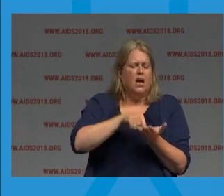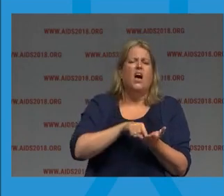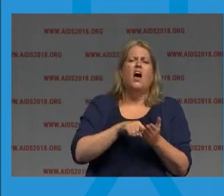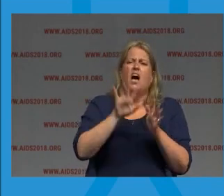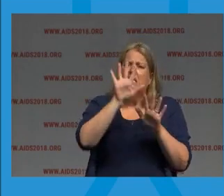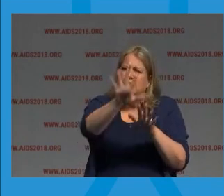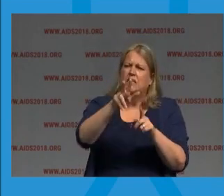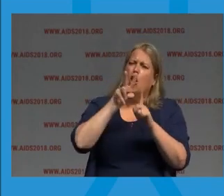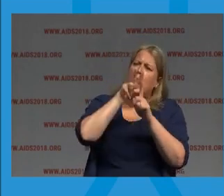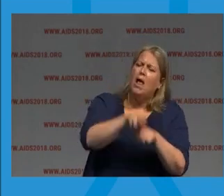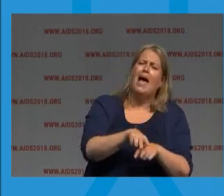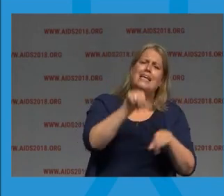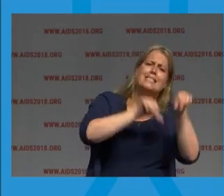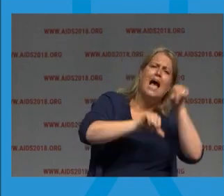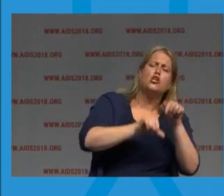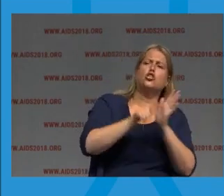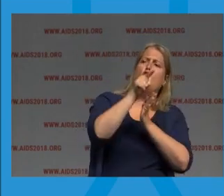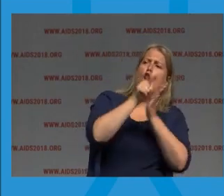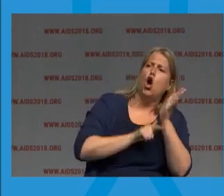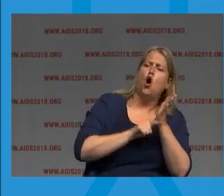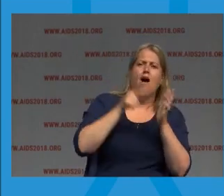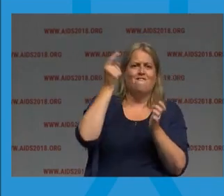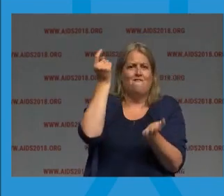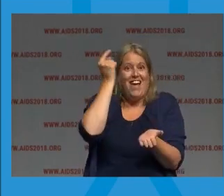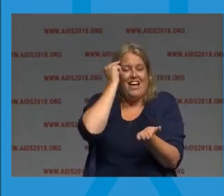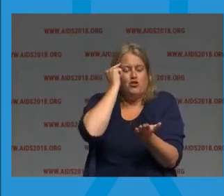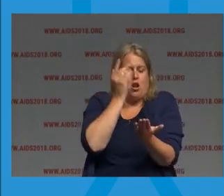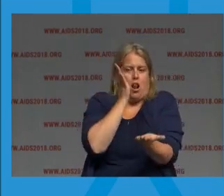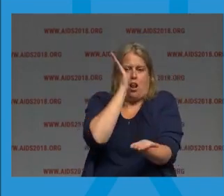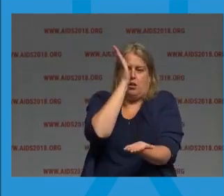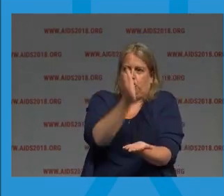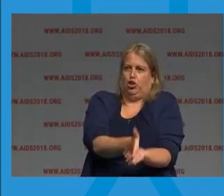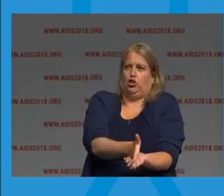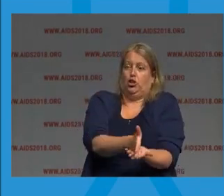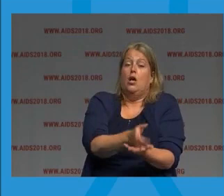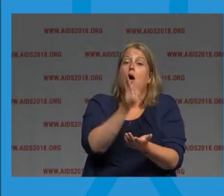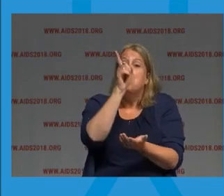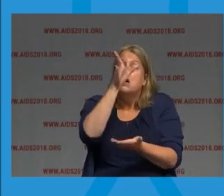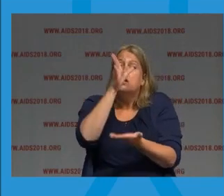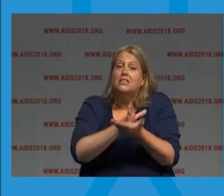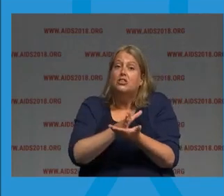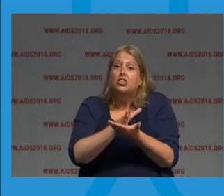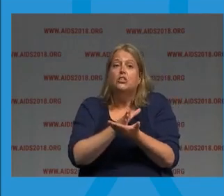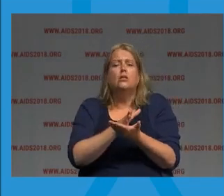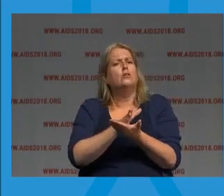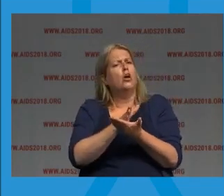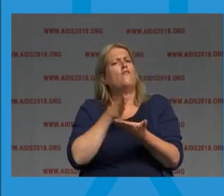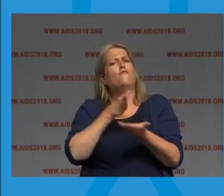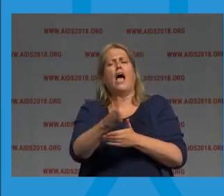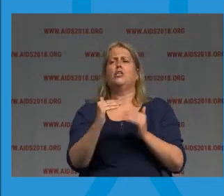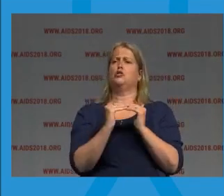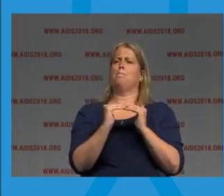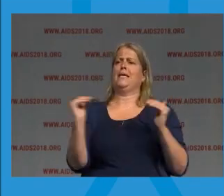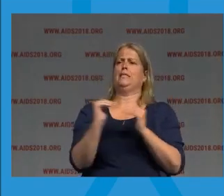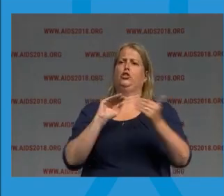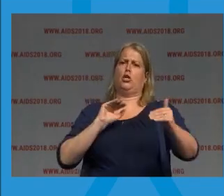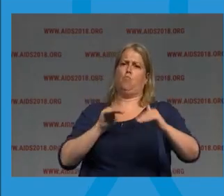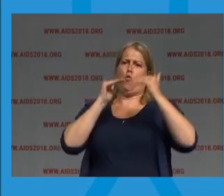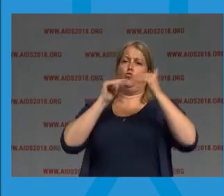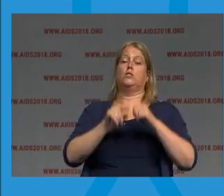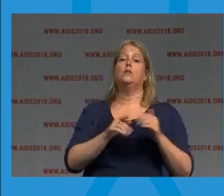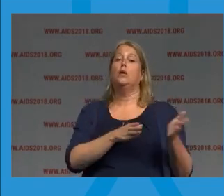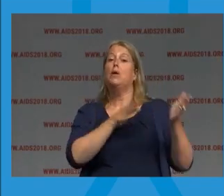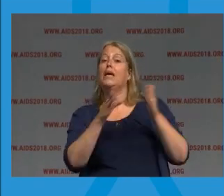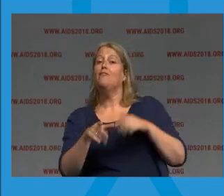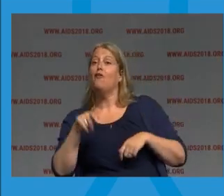apply rationality, and be able to ensure that you make a decision that takes the rights-based approach into interest. And if you're a lawyer